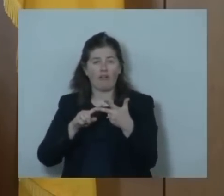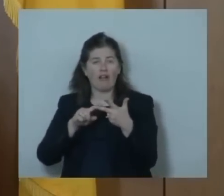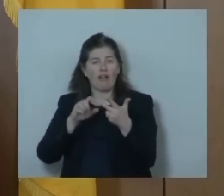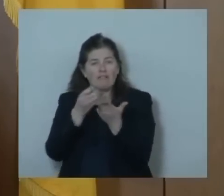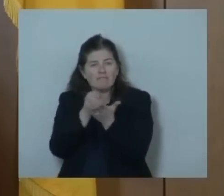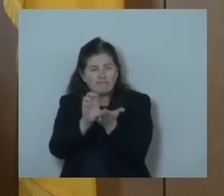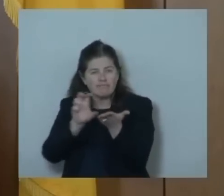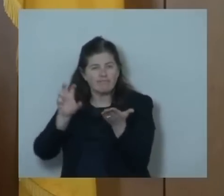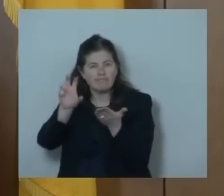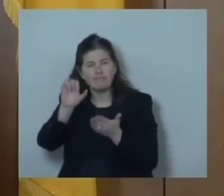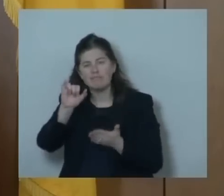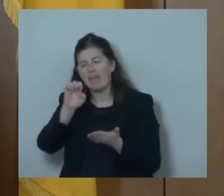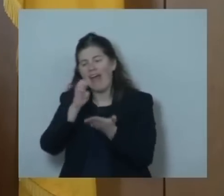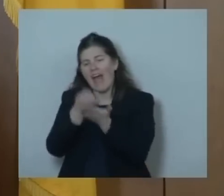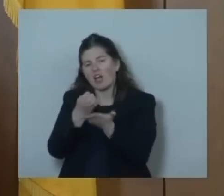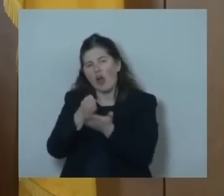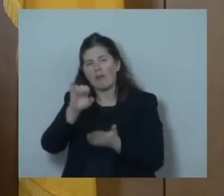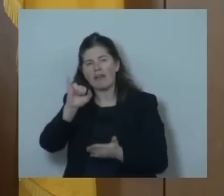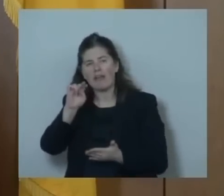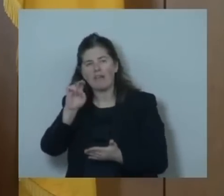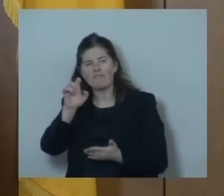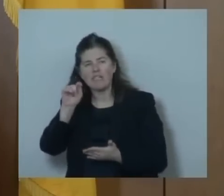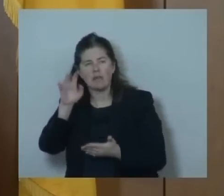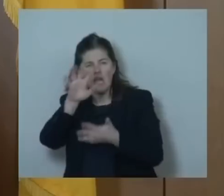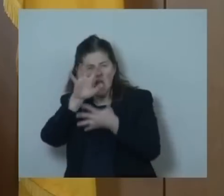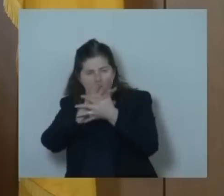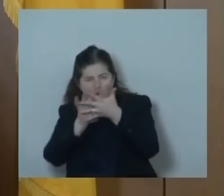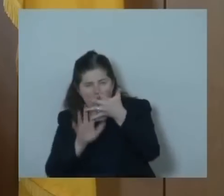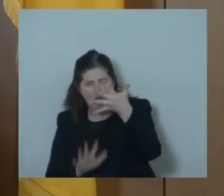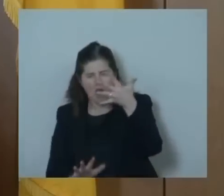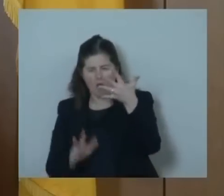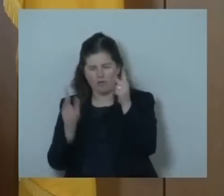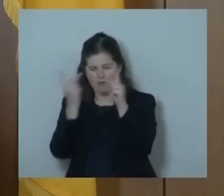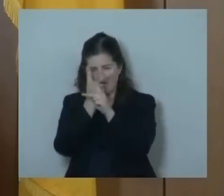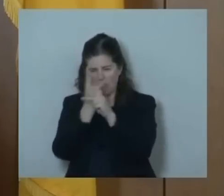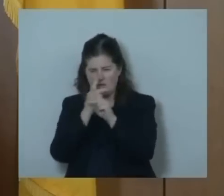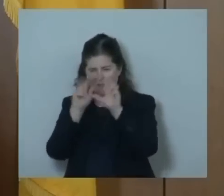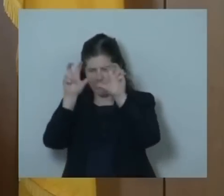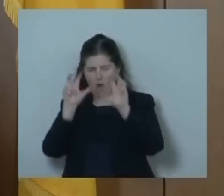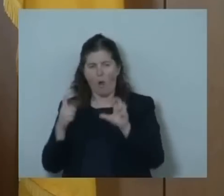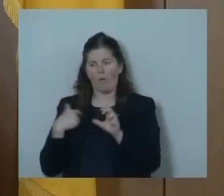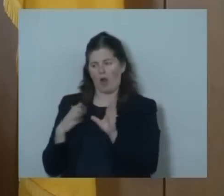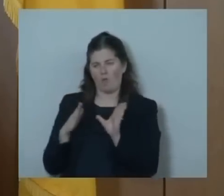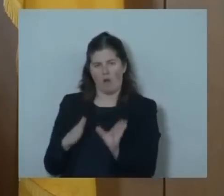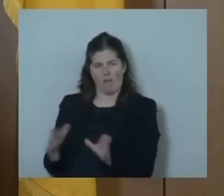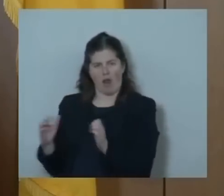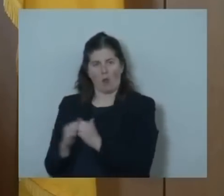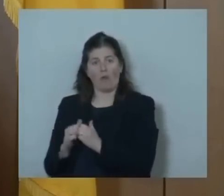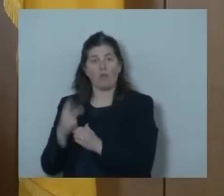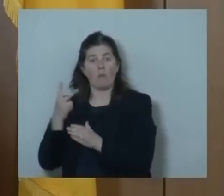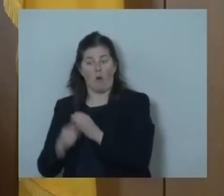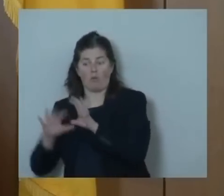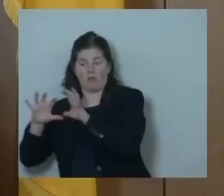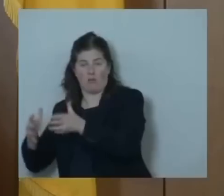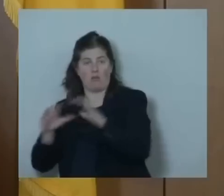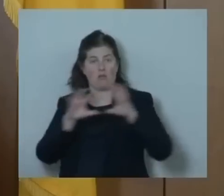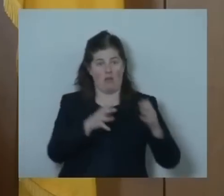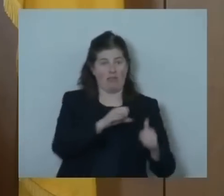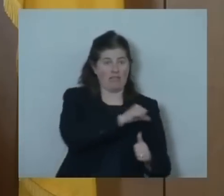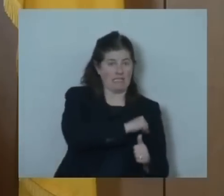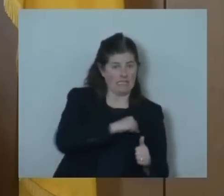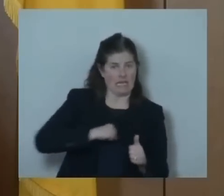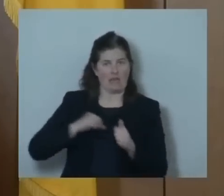investment, and the like. And we are preparing for that with legislative leadership, both parties, both chambers, right